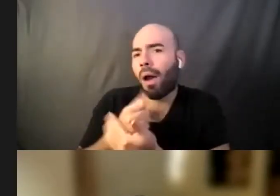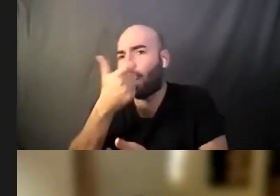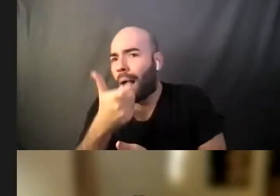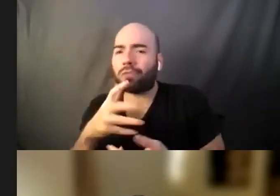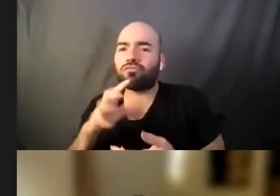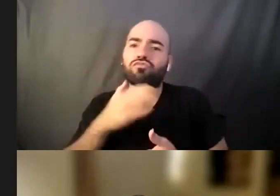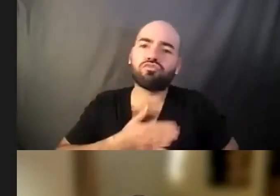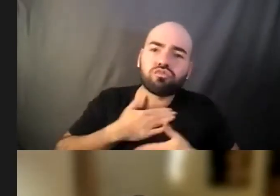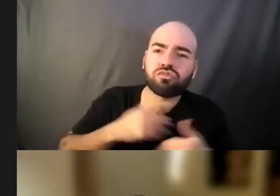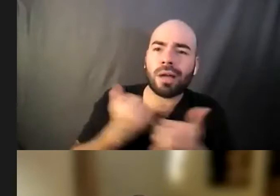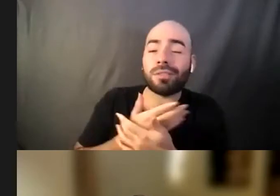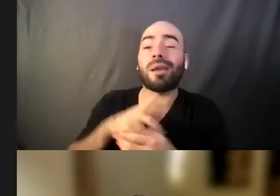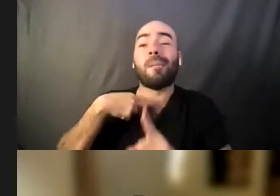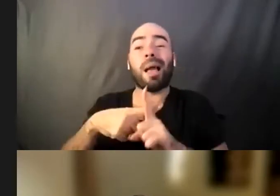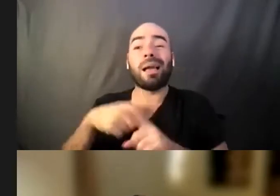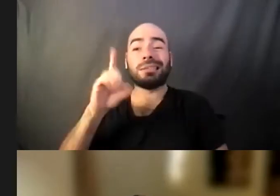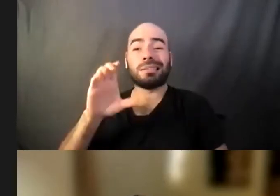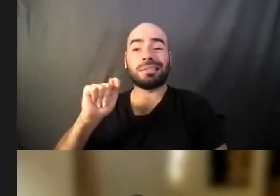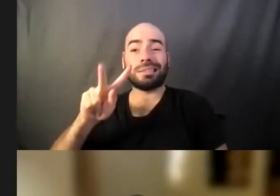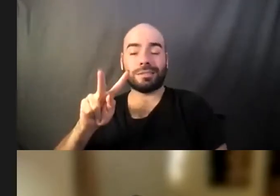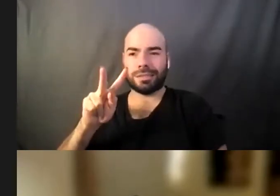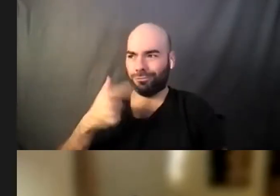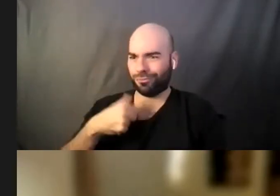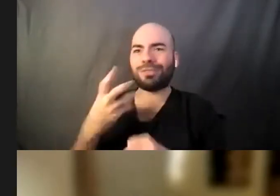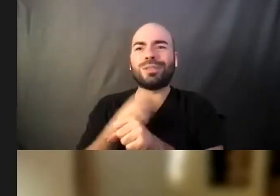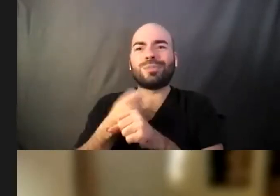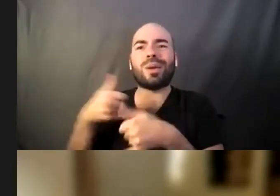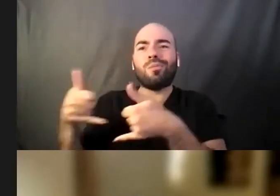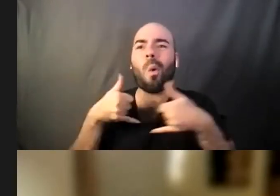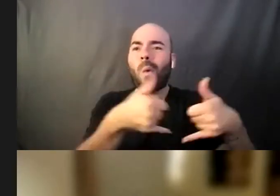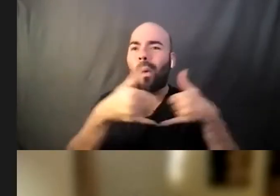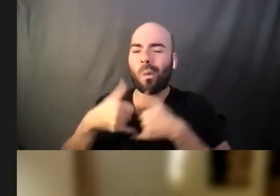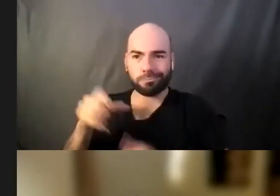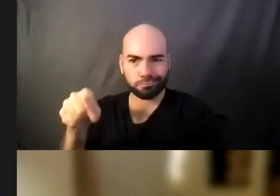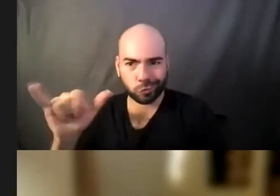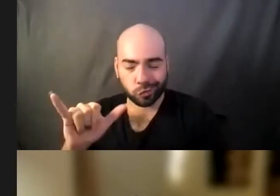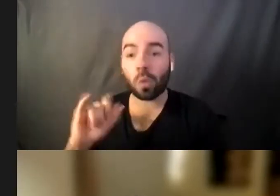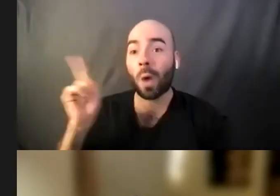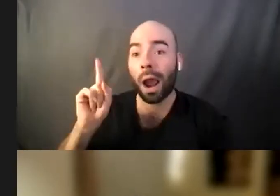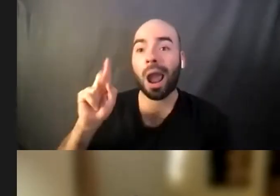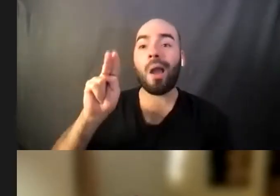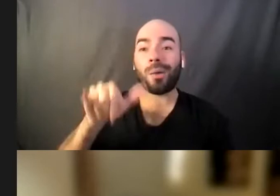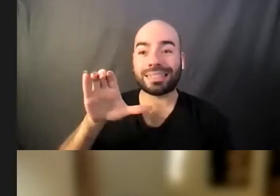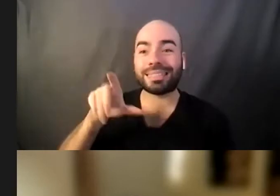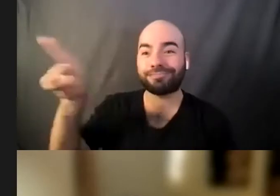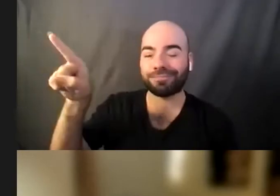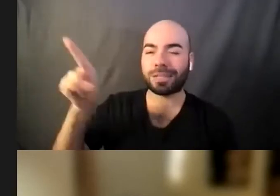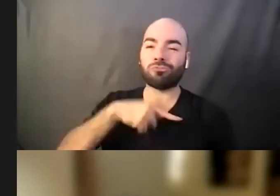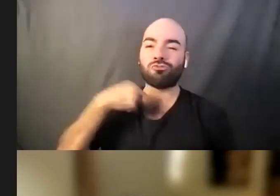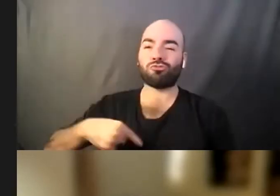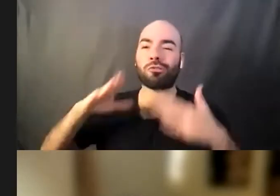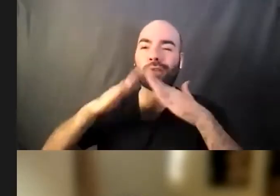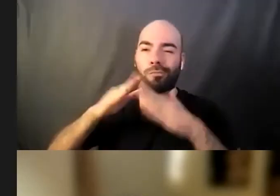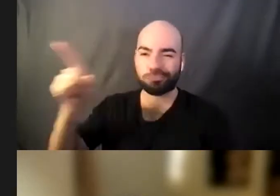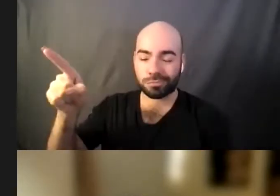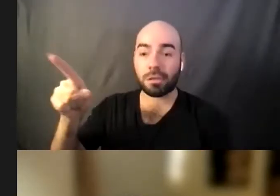productions. And we're based in Chinatown, NYC, and next year we will